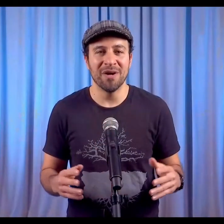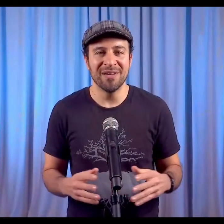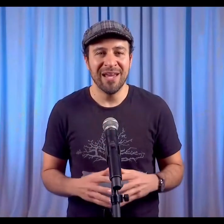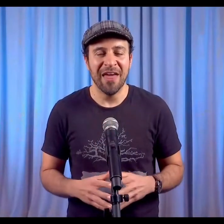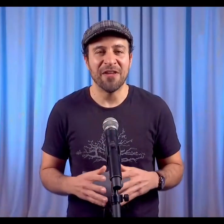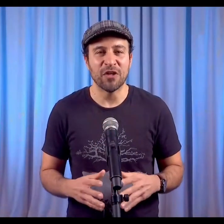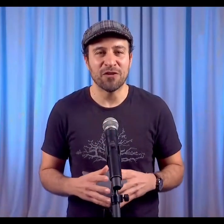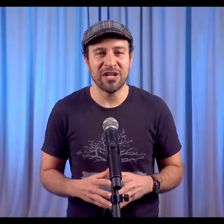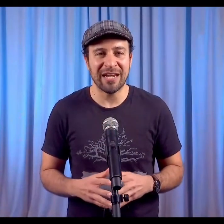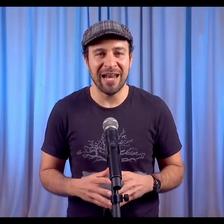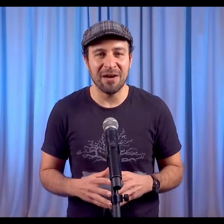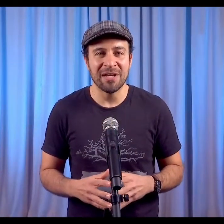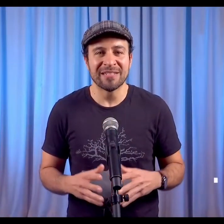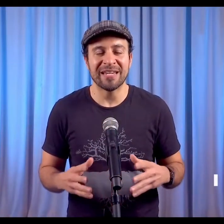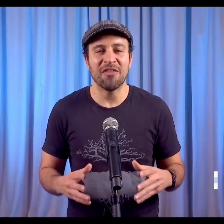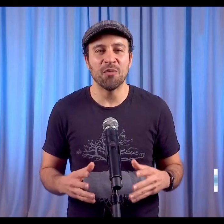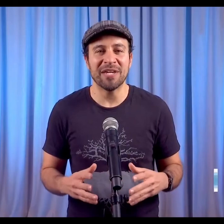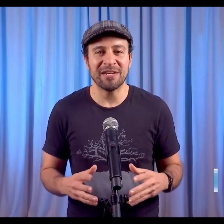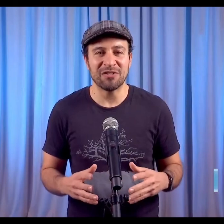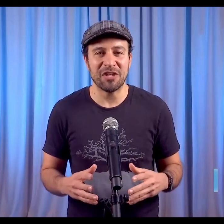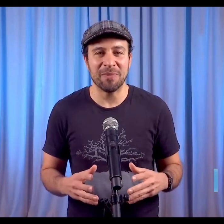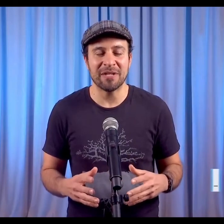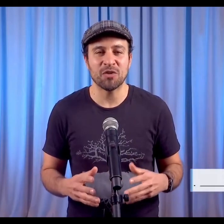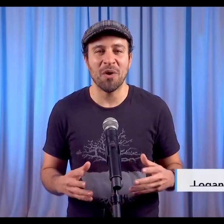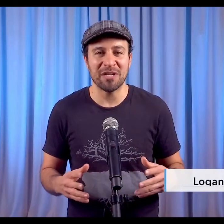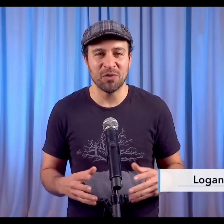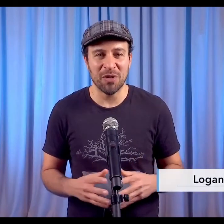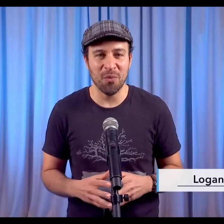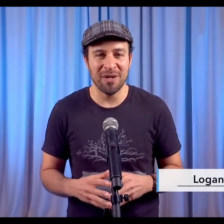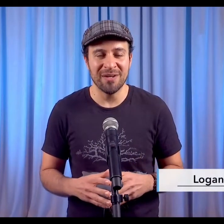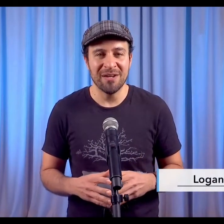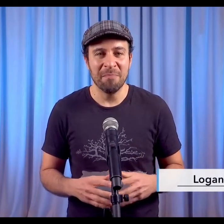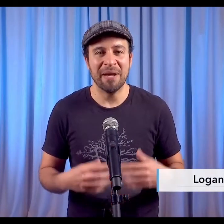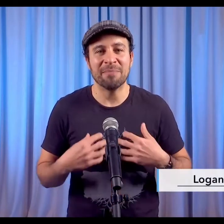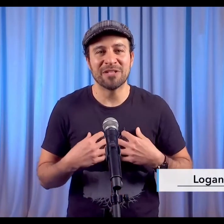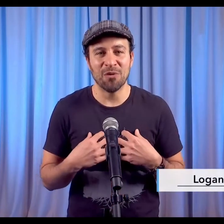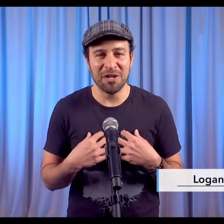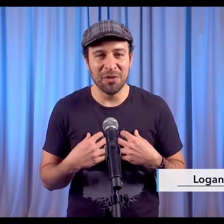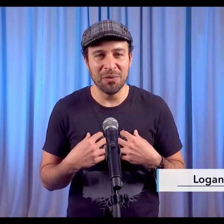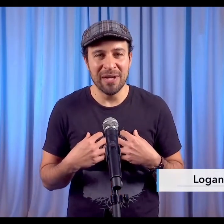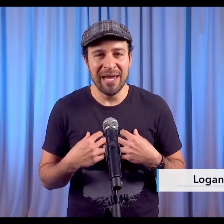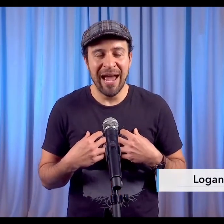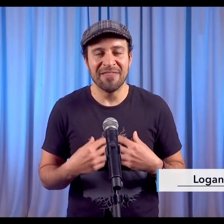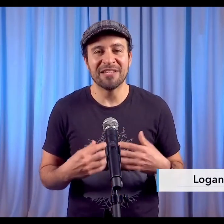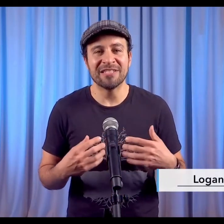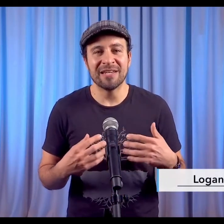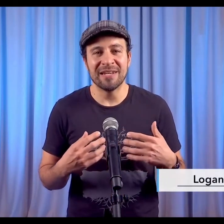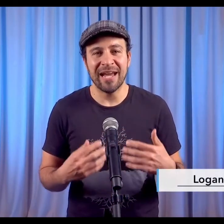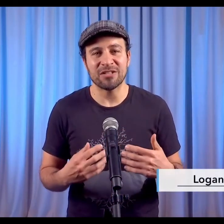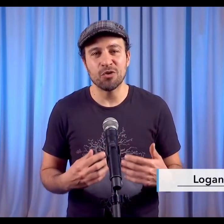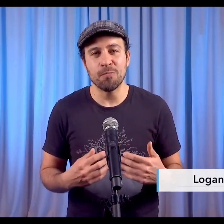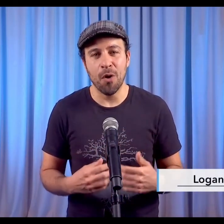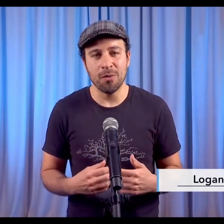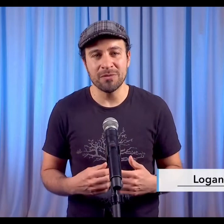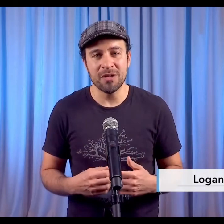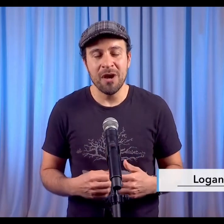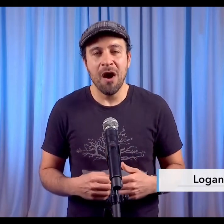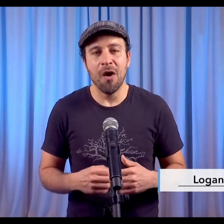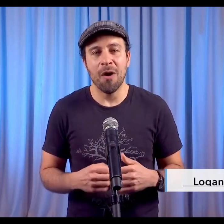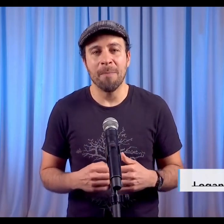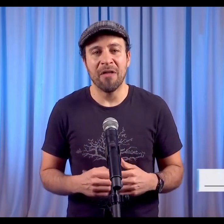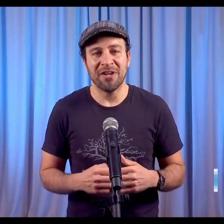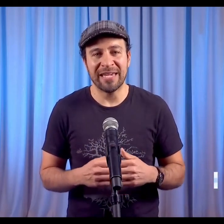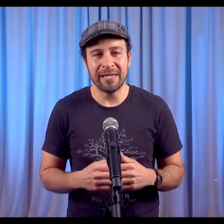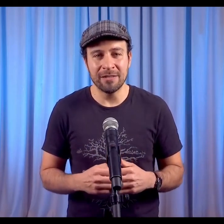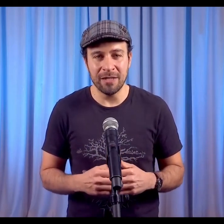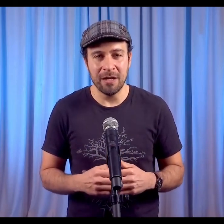Hello, everyone, and thank you for checking out Together We Heal Summit 2021. My name is Logan Liu, and these next two poems